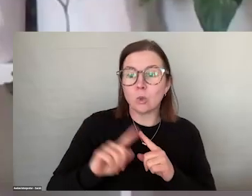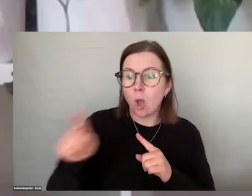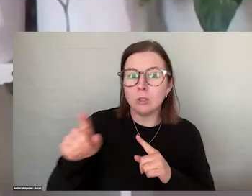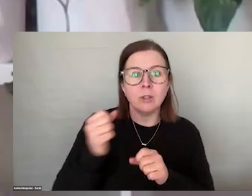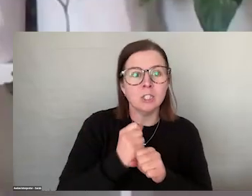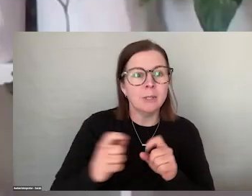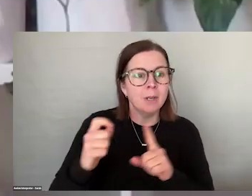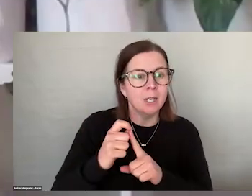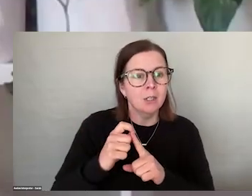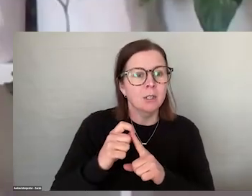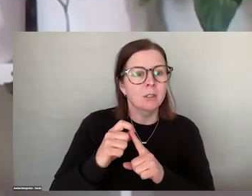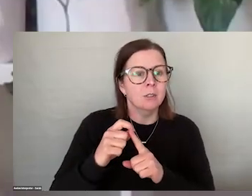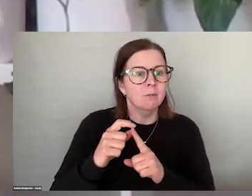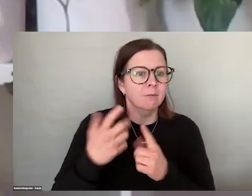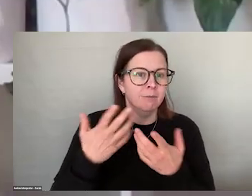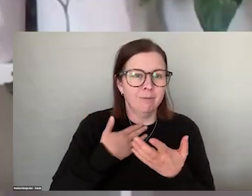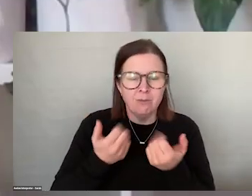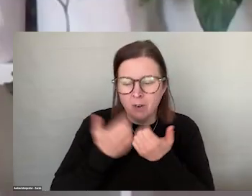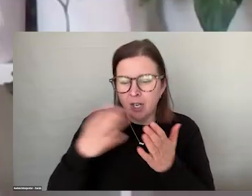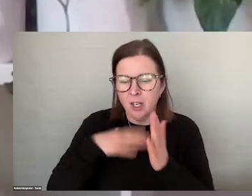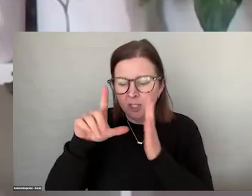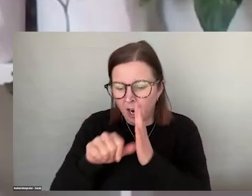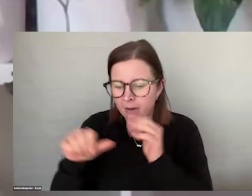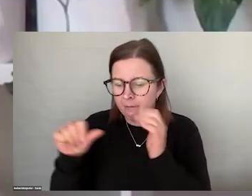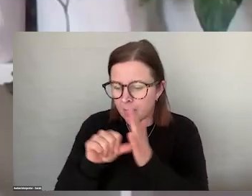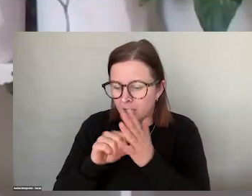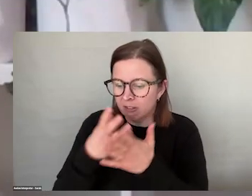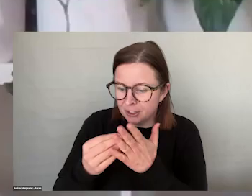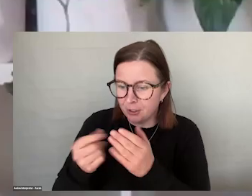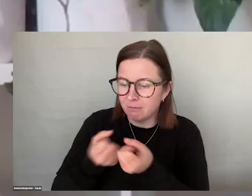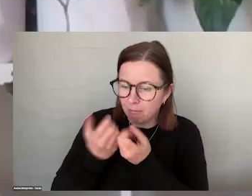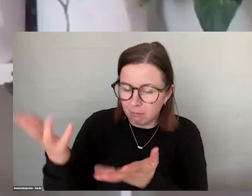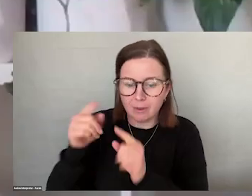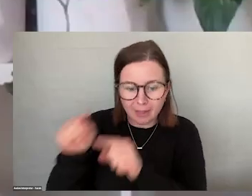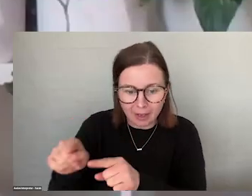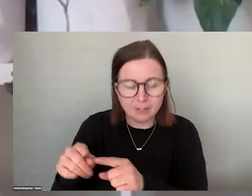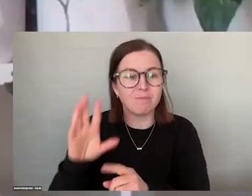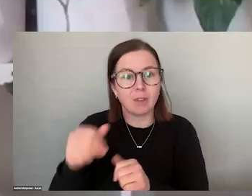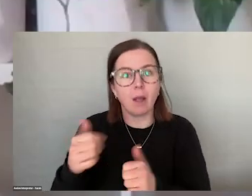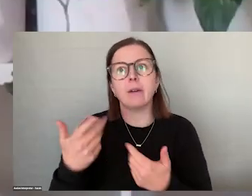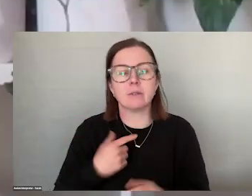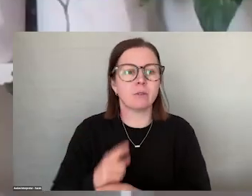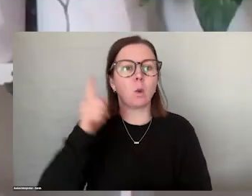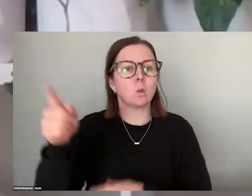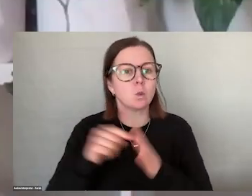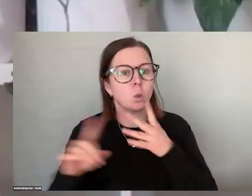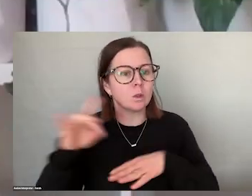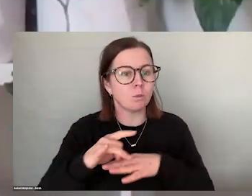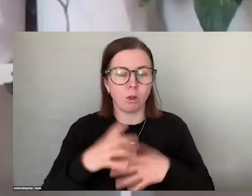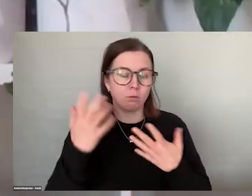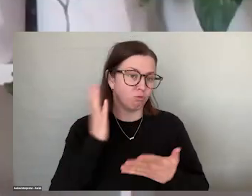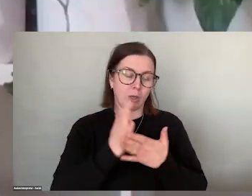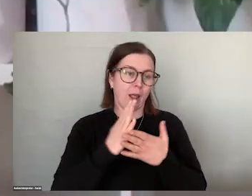GP and waste our time and money and resources there, and then head into the hospital. There were so many other